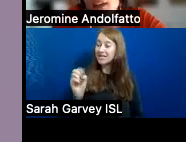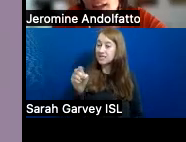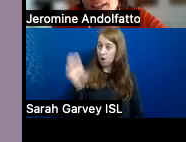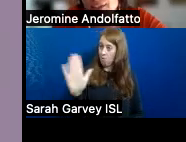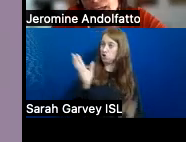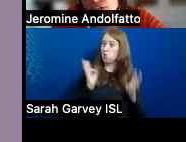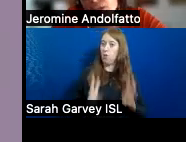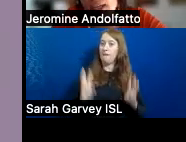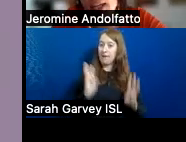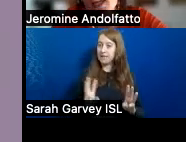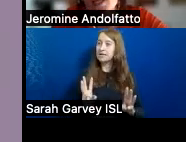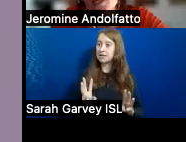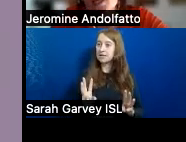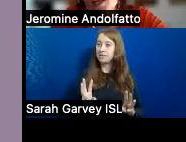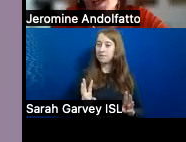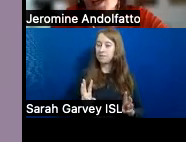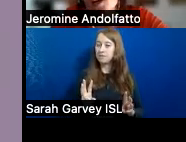having alternation,